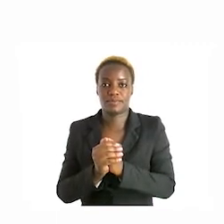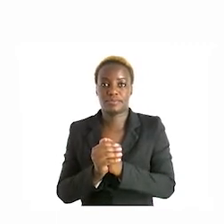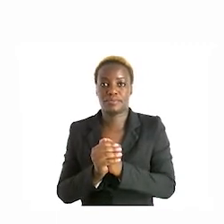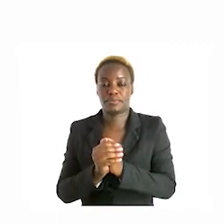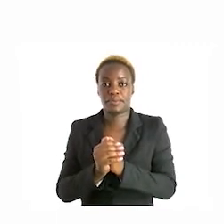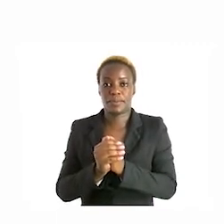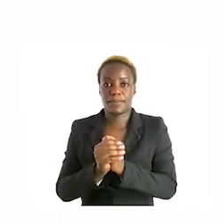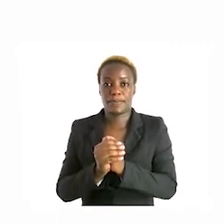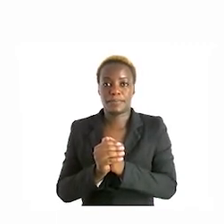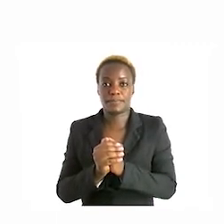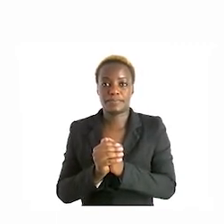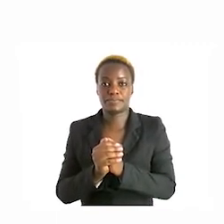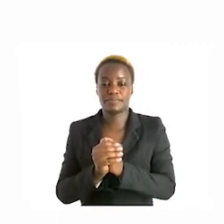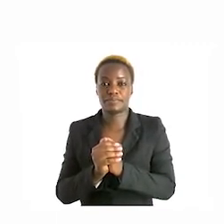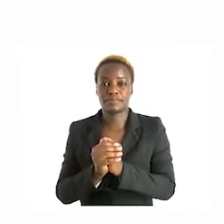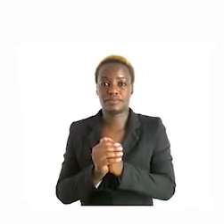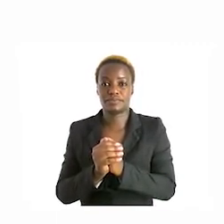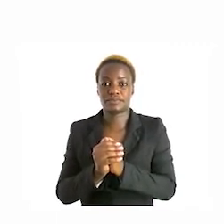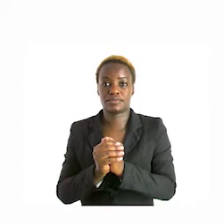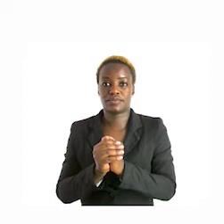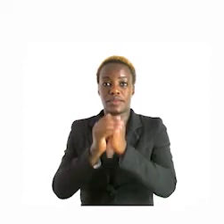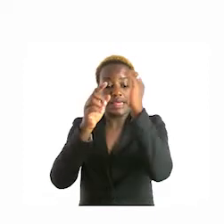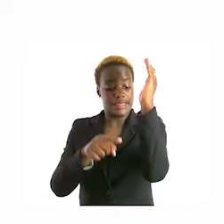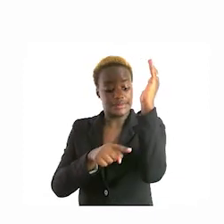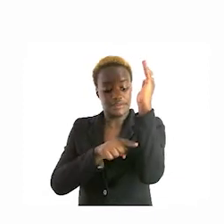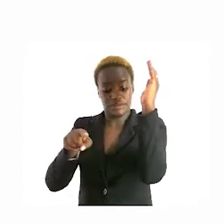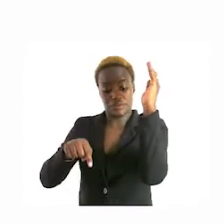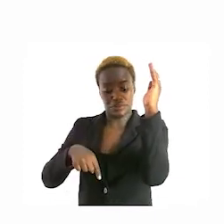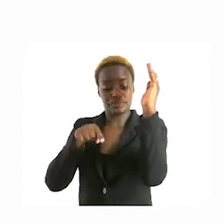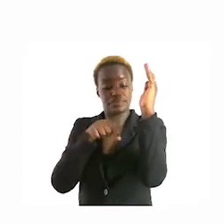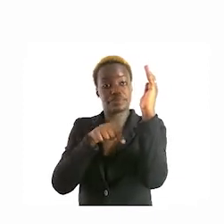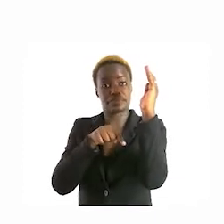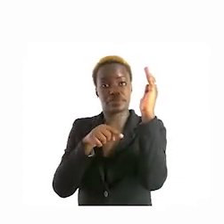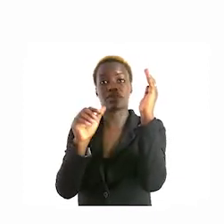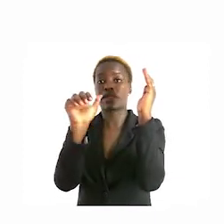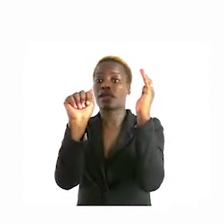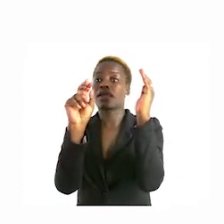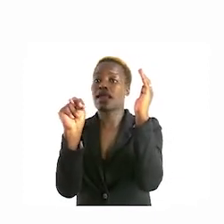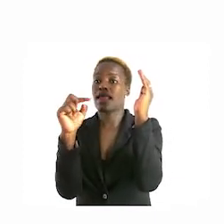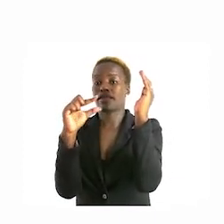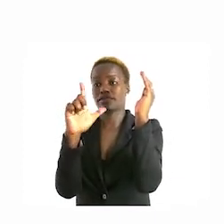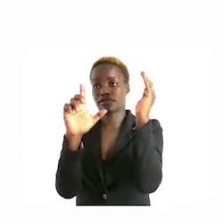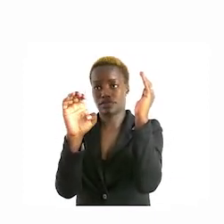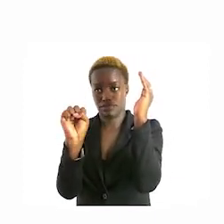easy. It's the opposite of the corners. You just match it inside and then you count all the